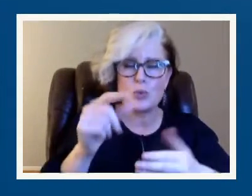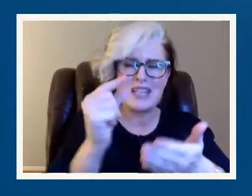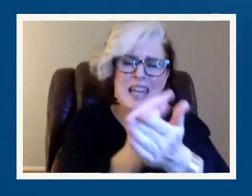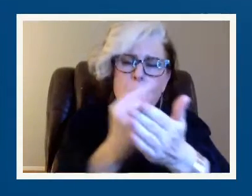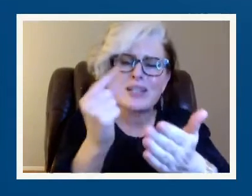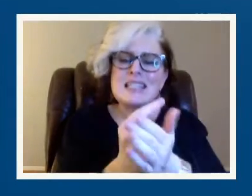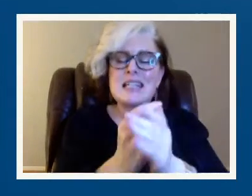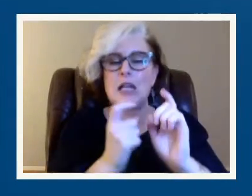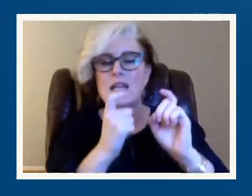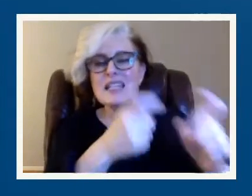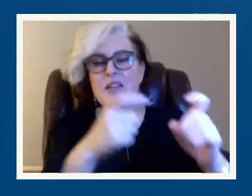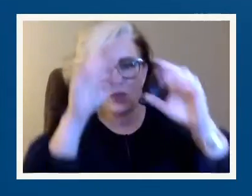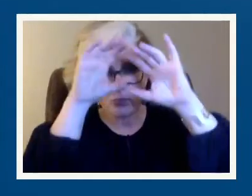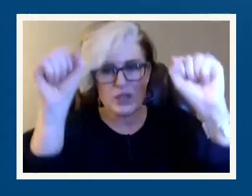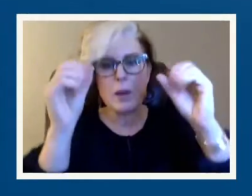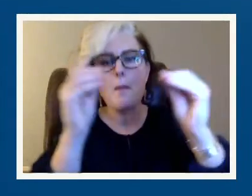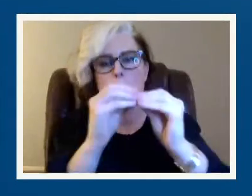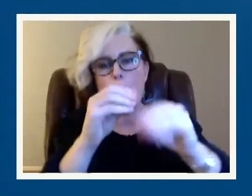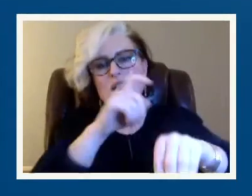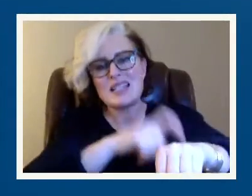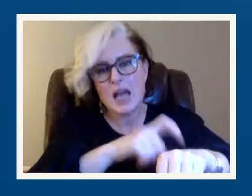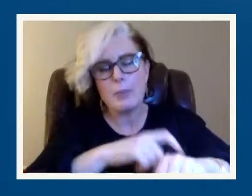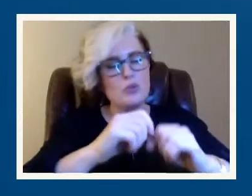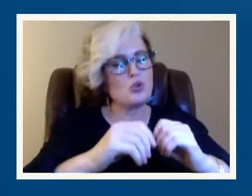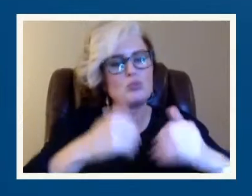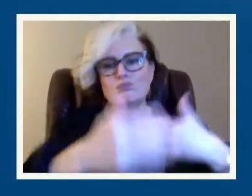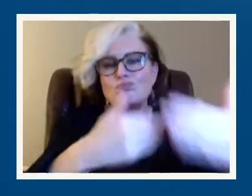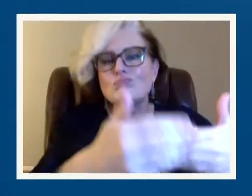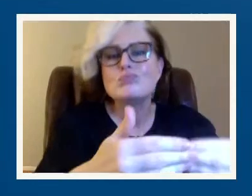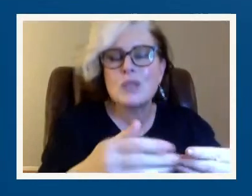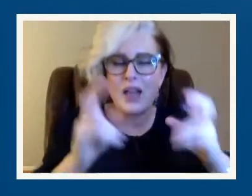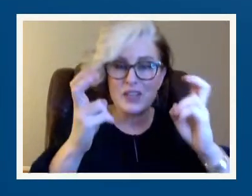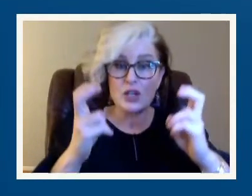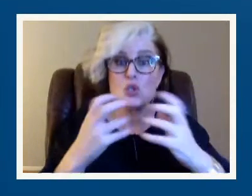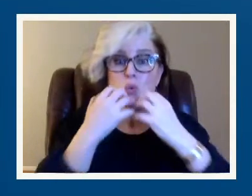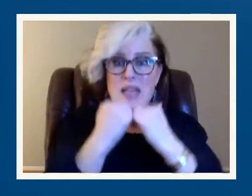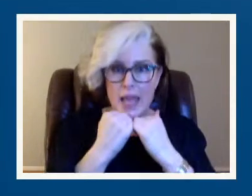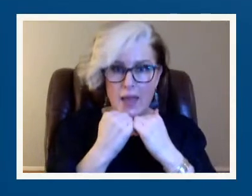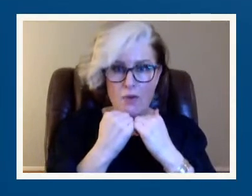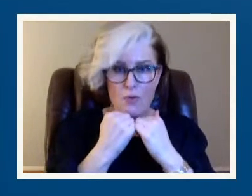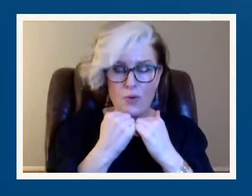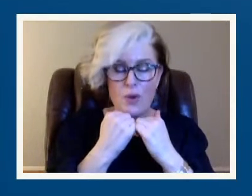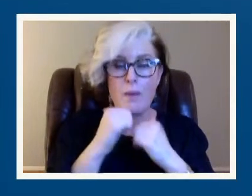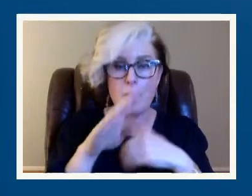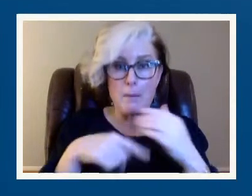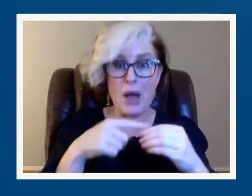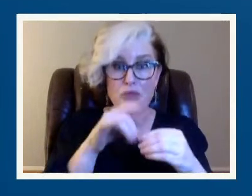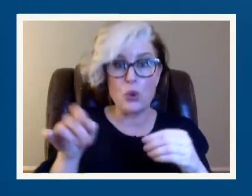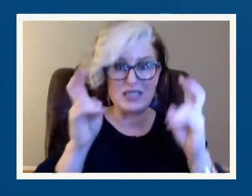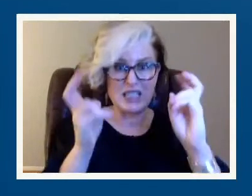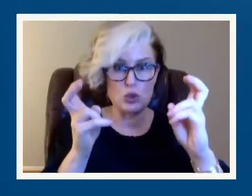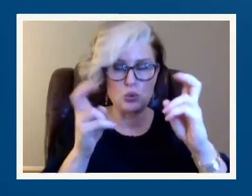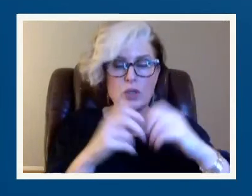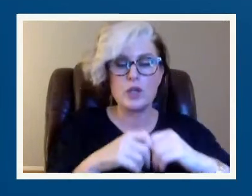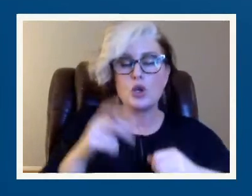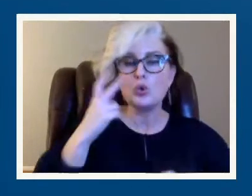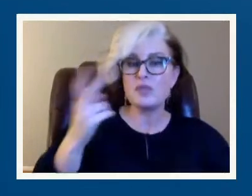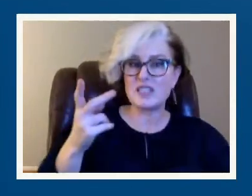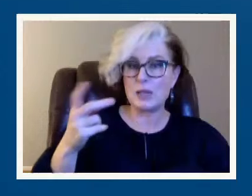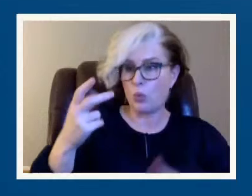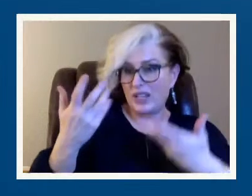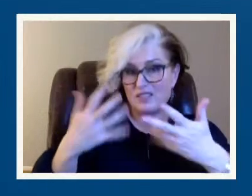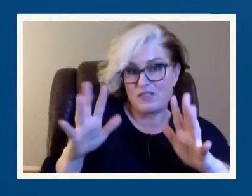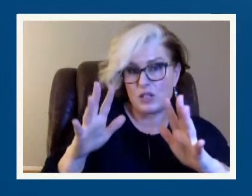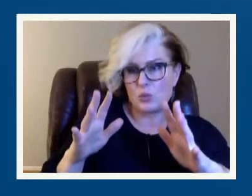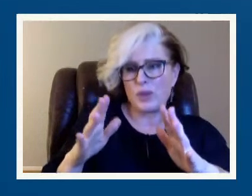make more progress on the issues you care about. You've seen what he's accomplished with the